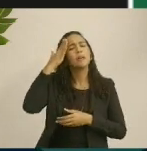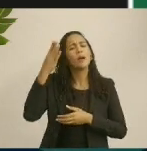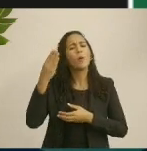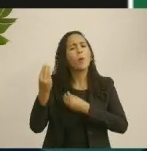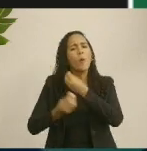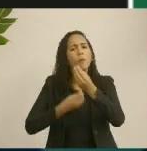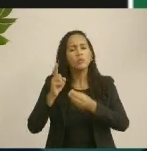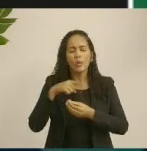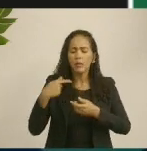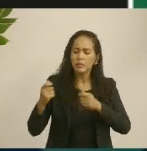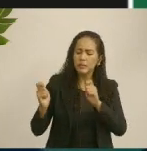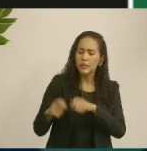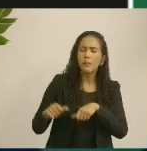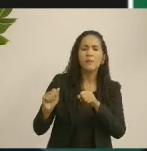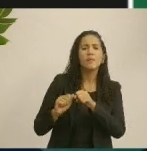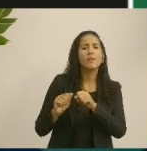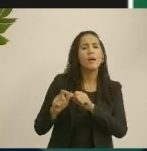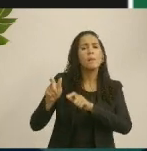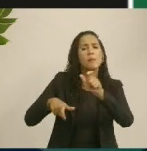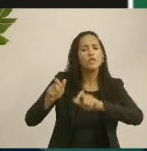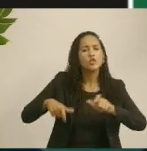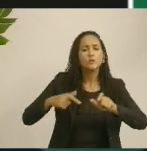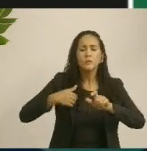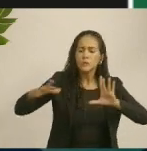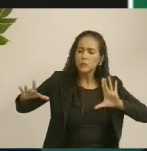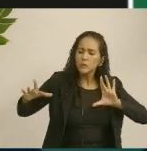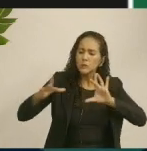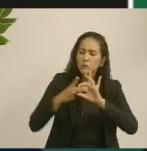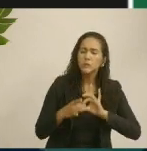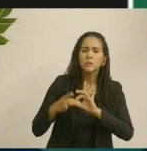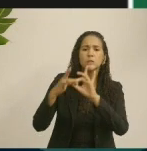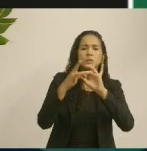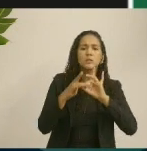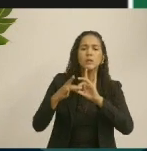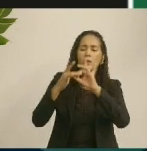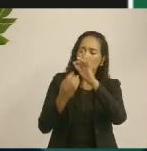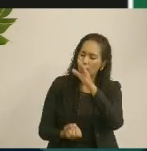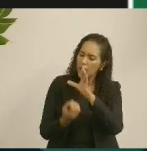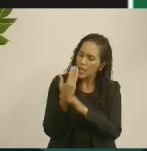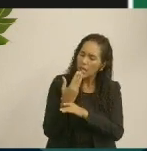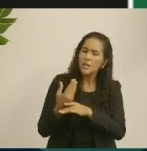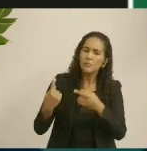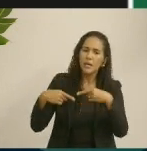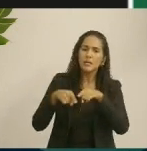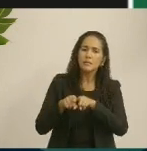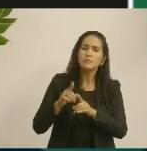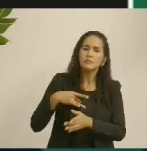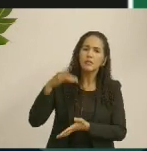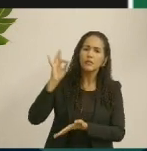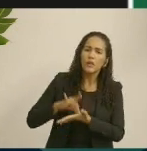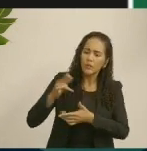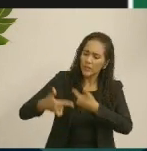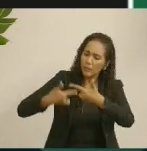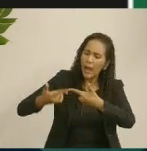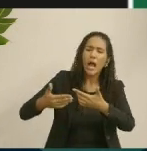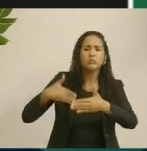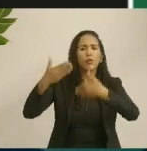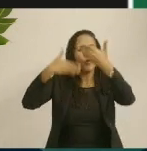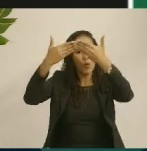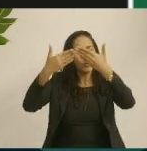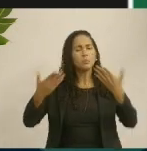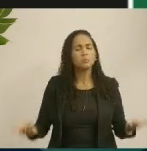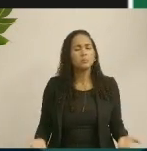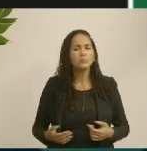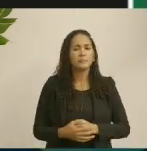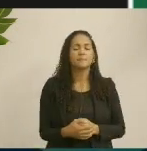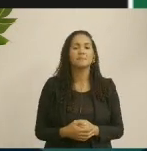in a trusted way, in a partnershiping way to get this work done. And that's some of what I'm thinking through here in this particular approach. Thank you.